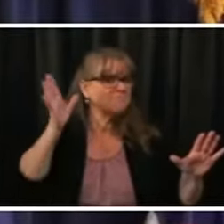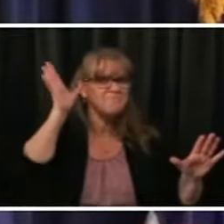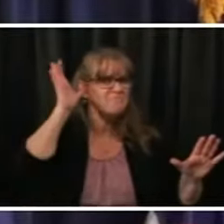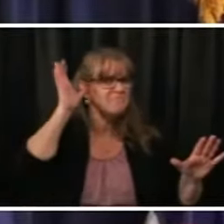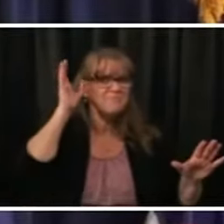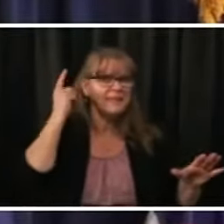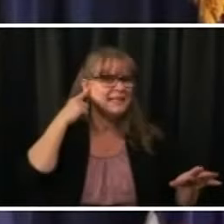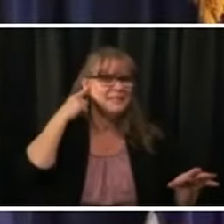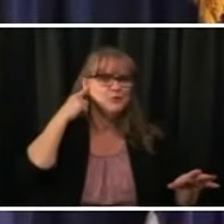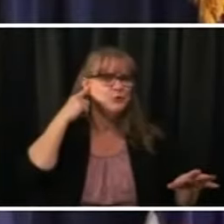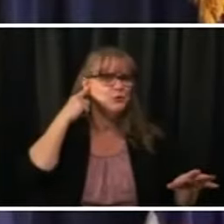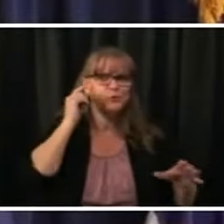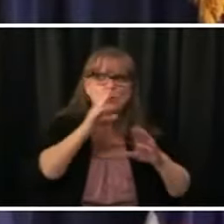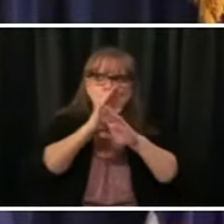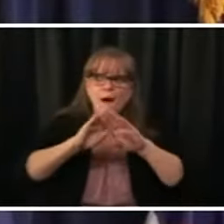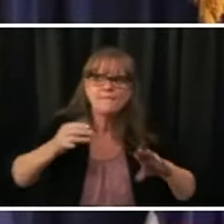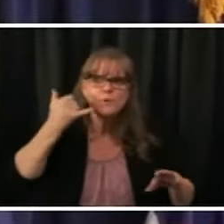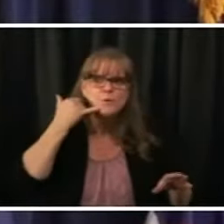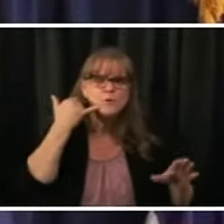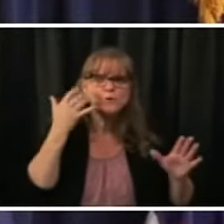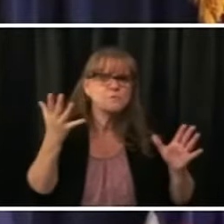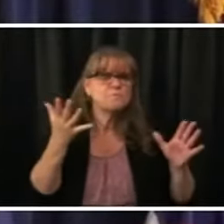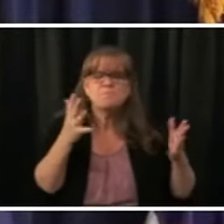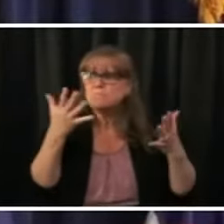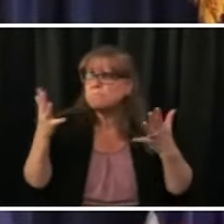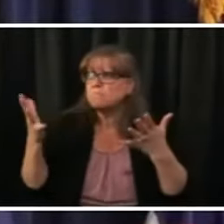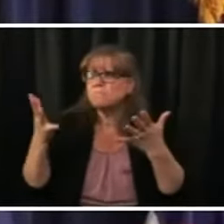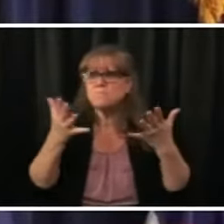Phone? Anybody else in the room with a follow-up?